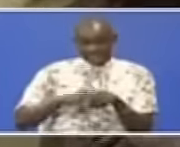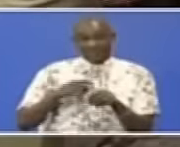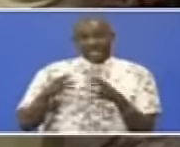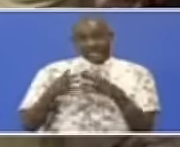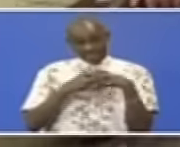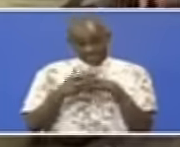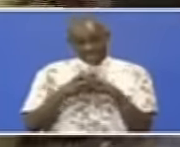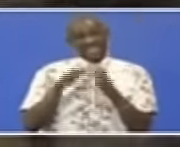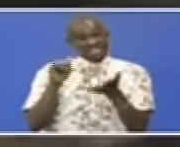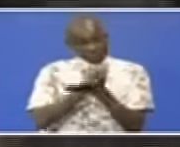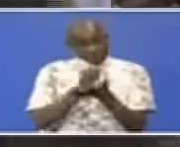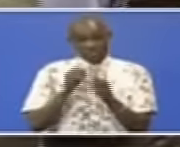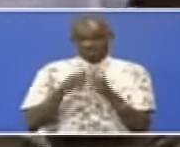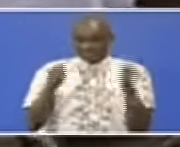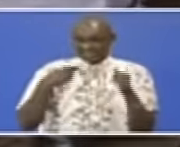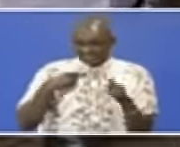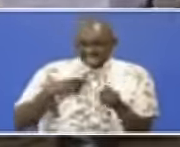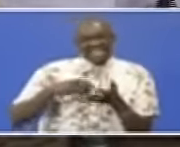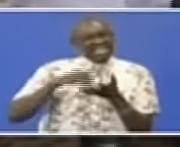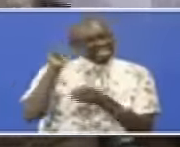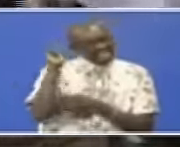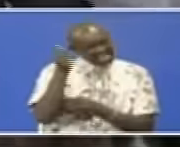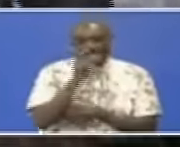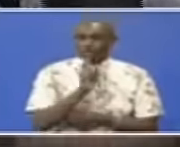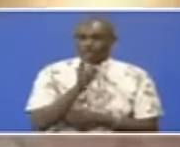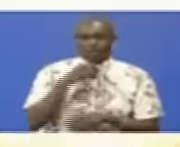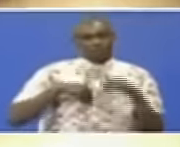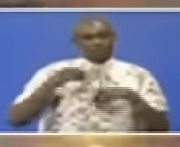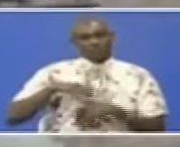York Times mocks Kenya over corruption.